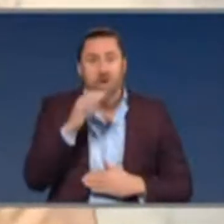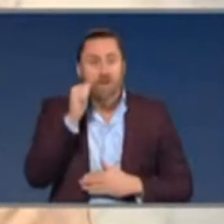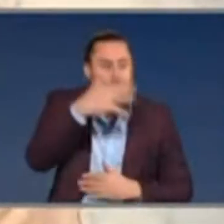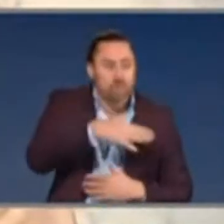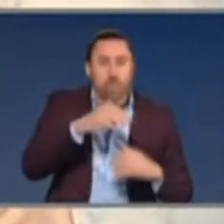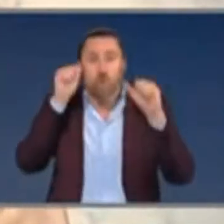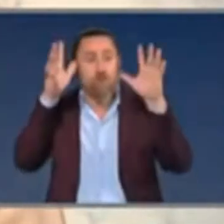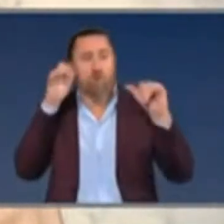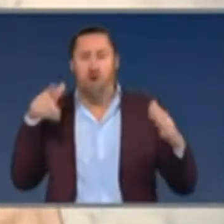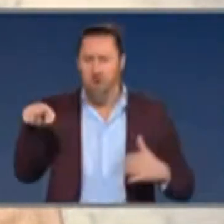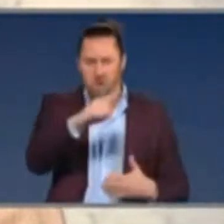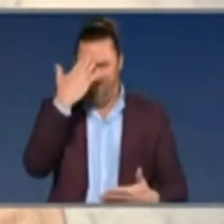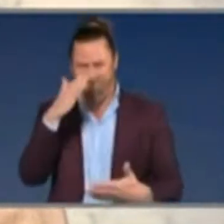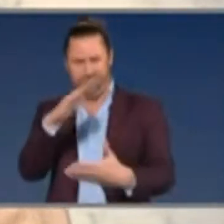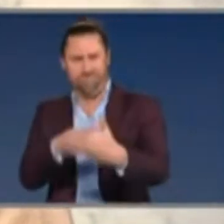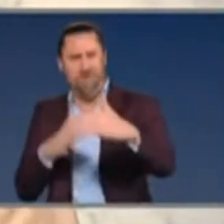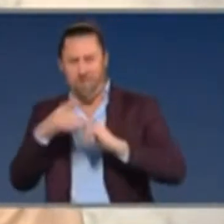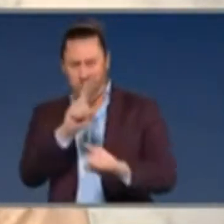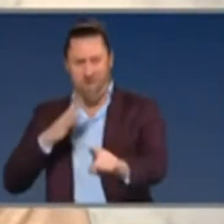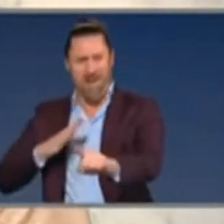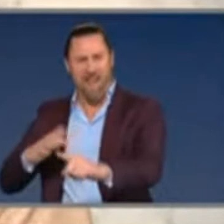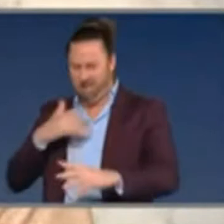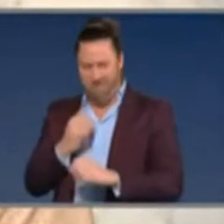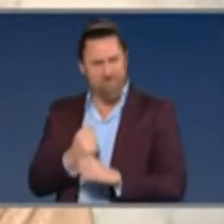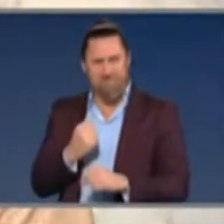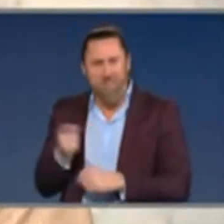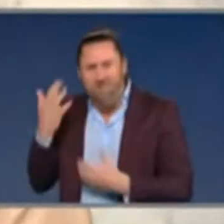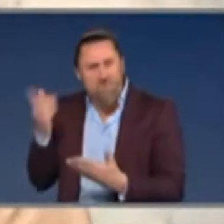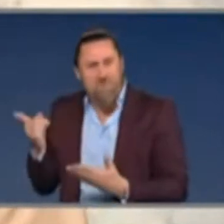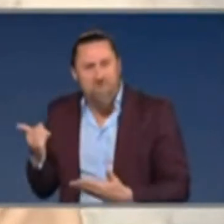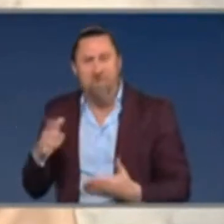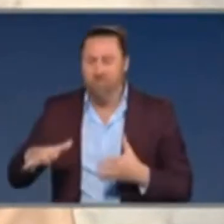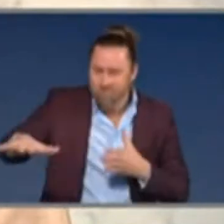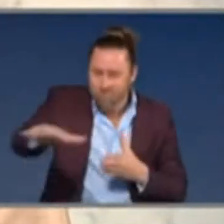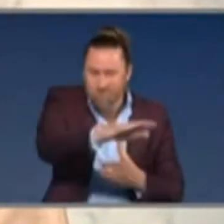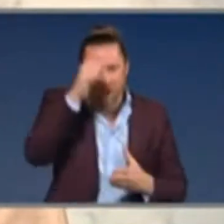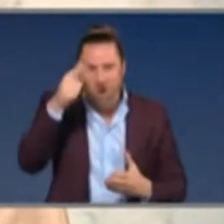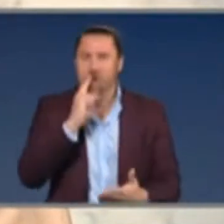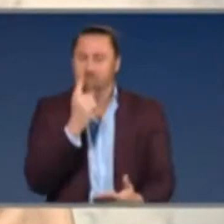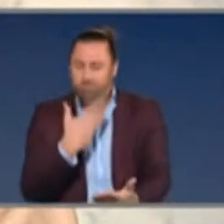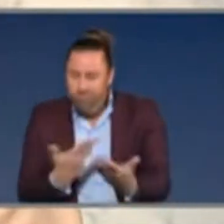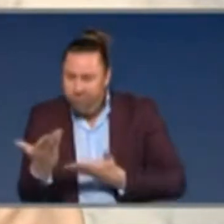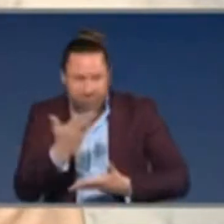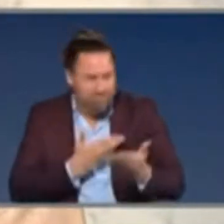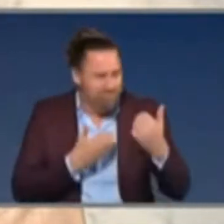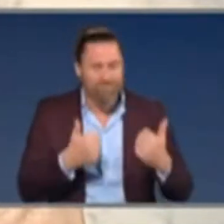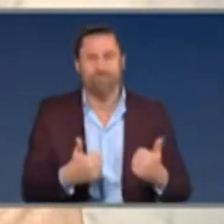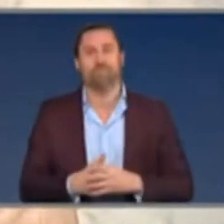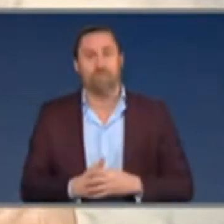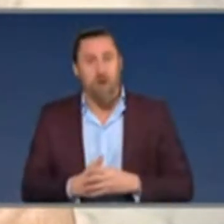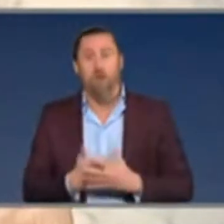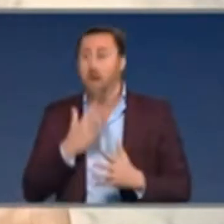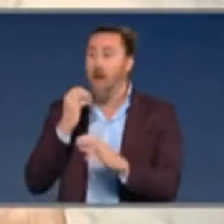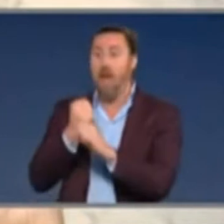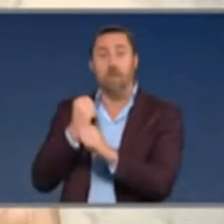best for our communities, not governments, and this national agreement means that decisions of government on closing the gap